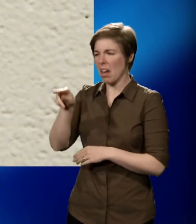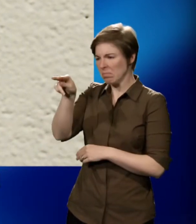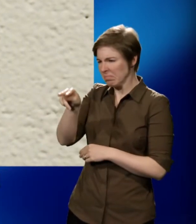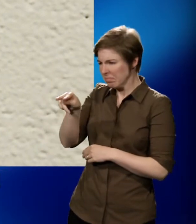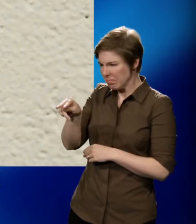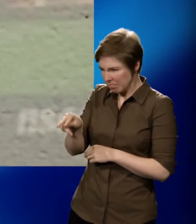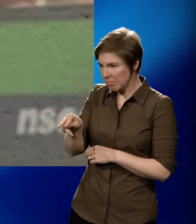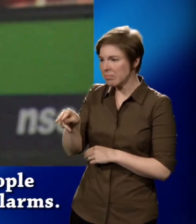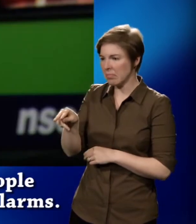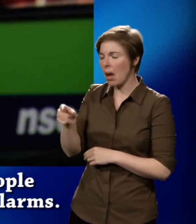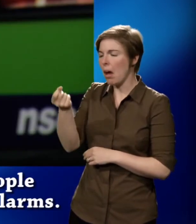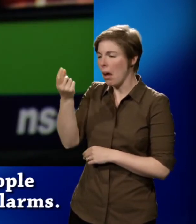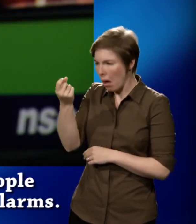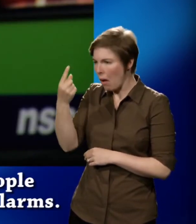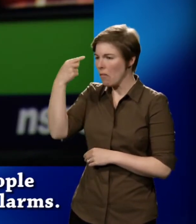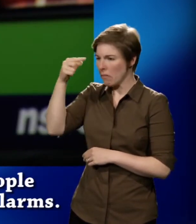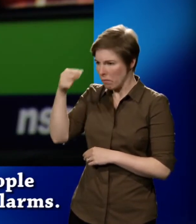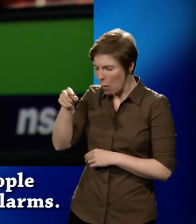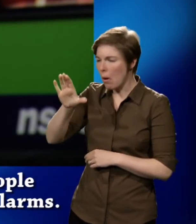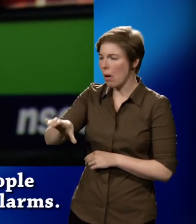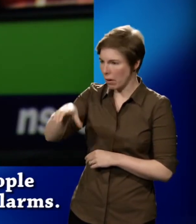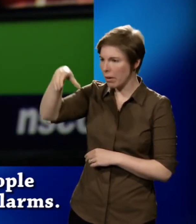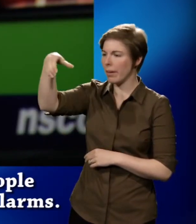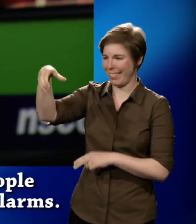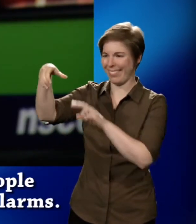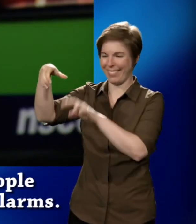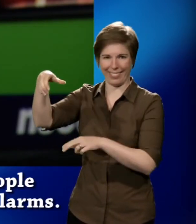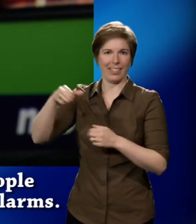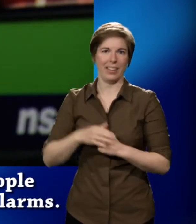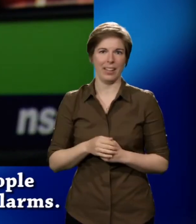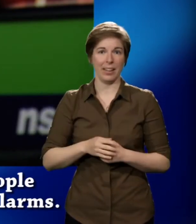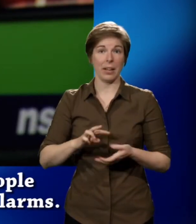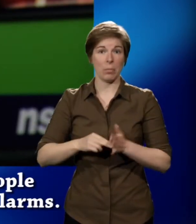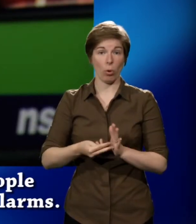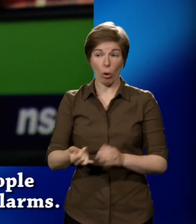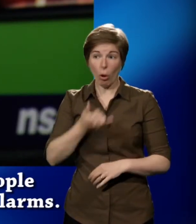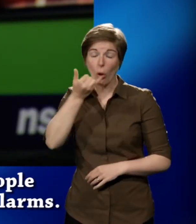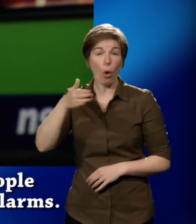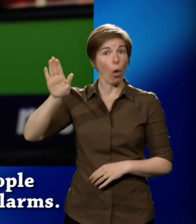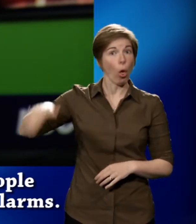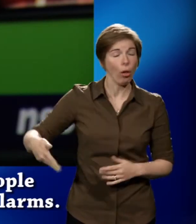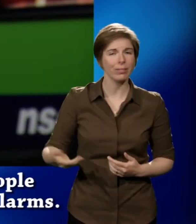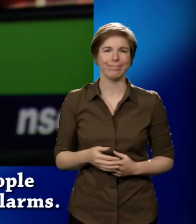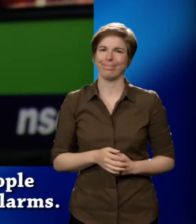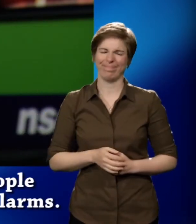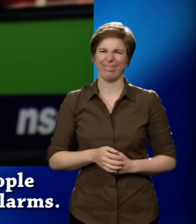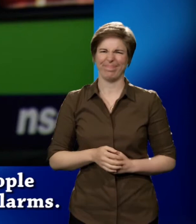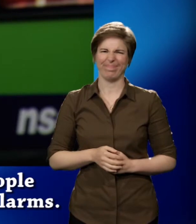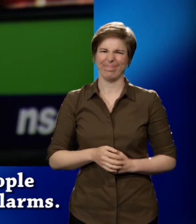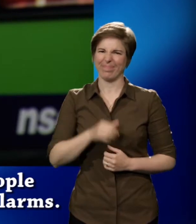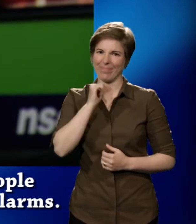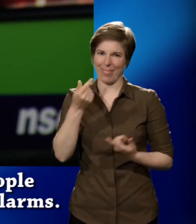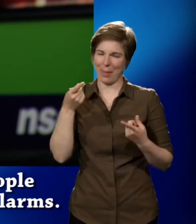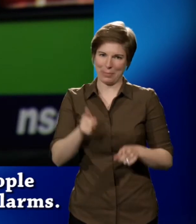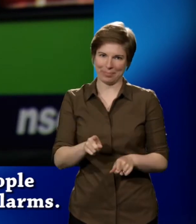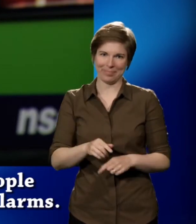reference before you do that. So hopefully through those kind of 2 steps that people won't